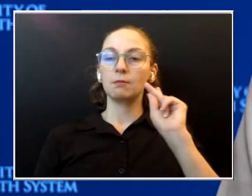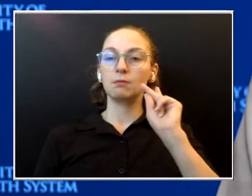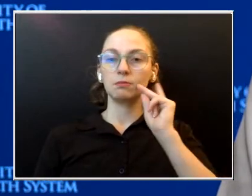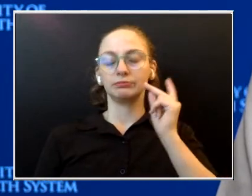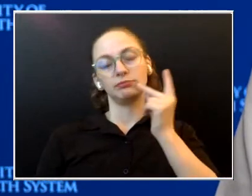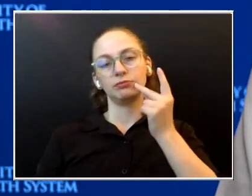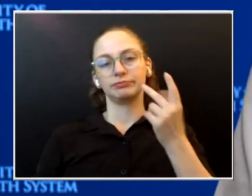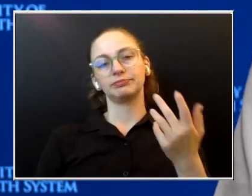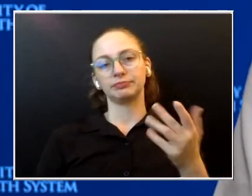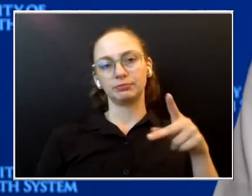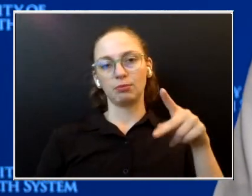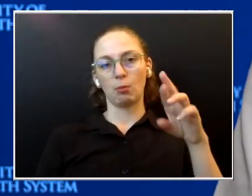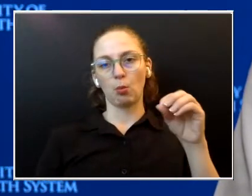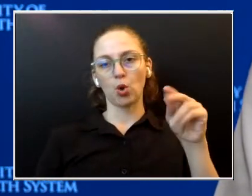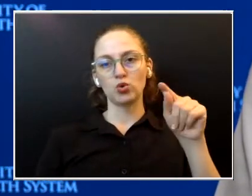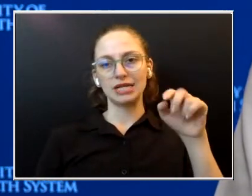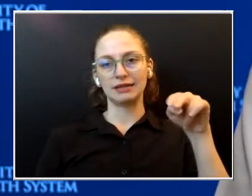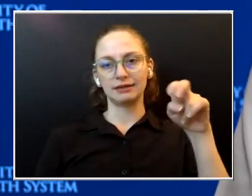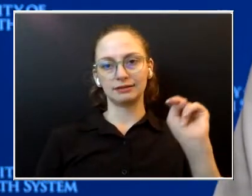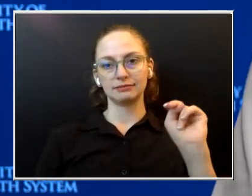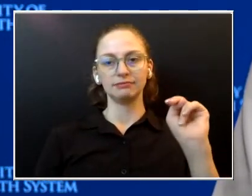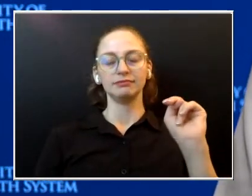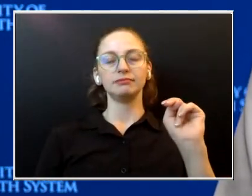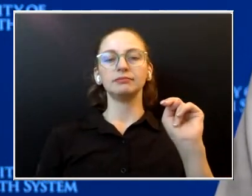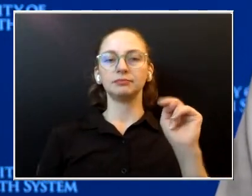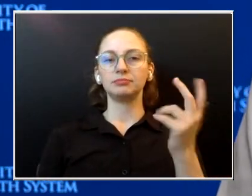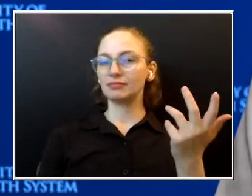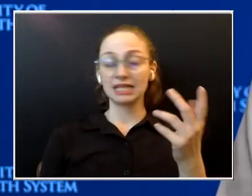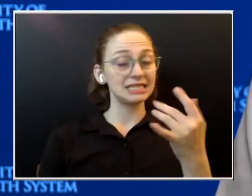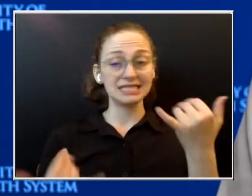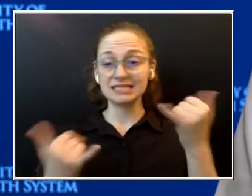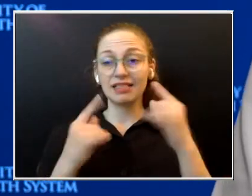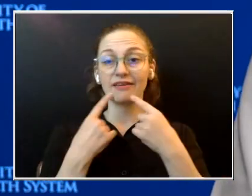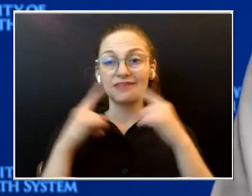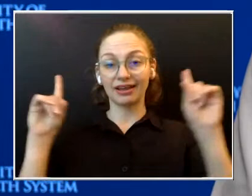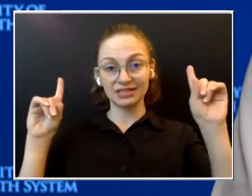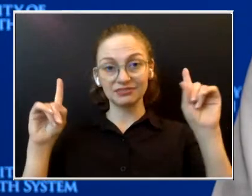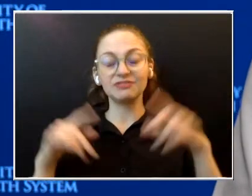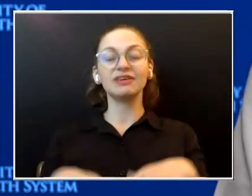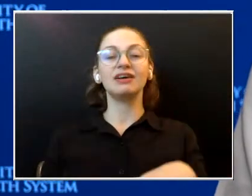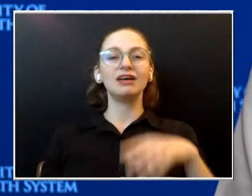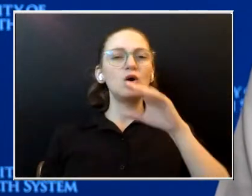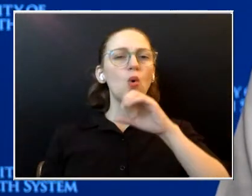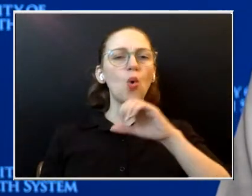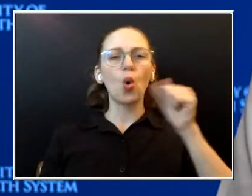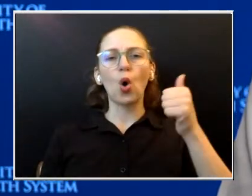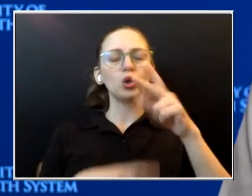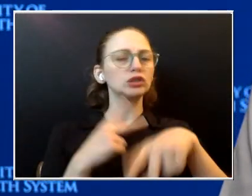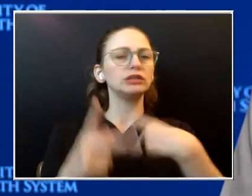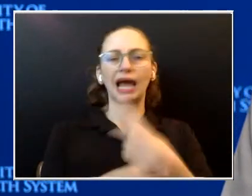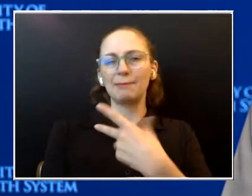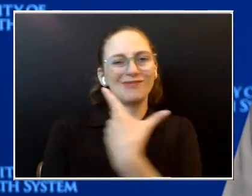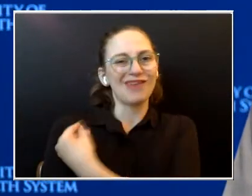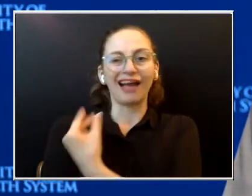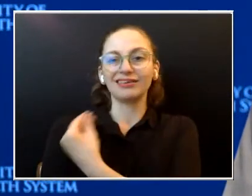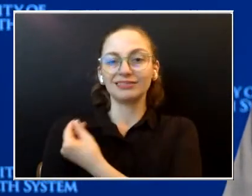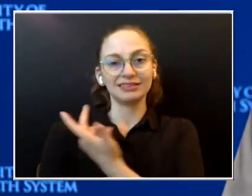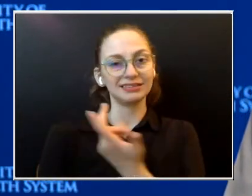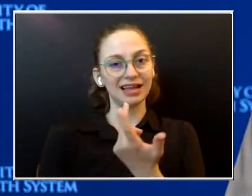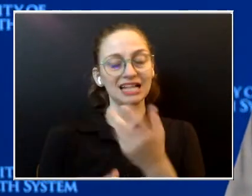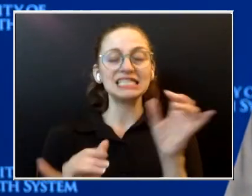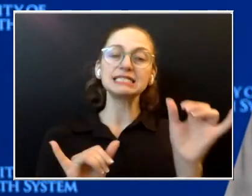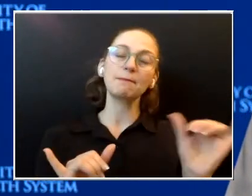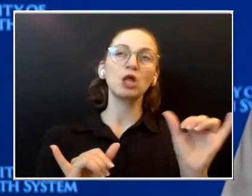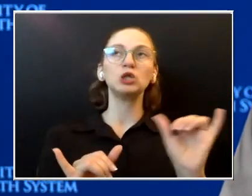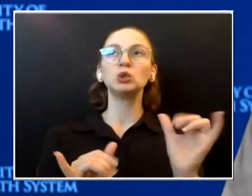older platform, we have different kinds of vaccines with this type of platform, similar to really what the